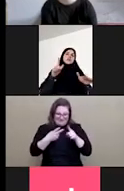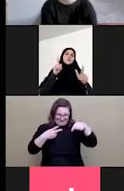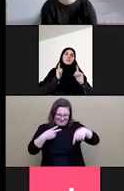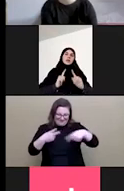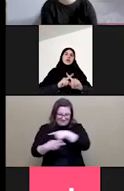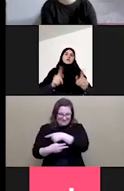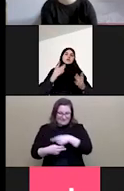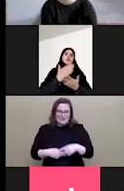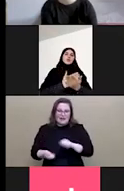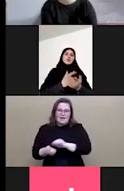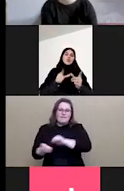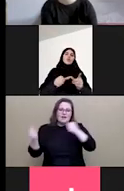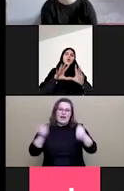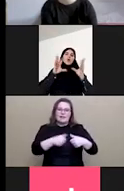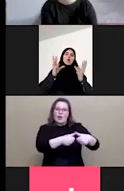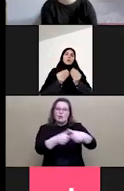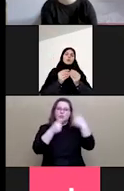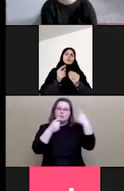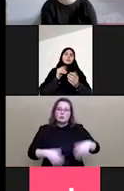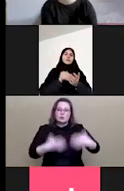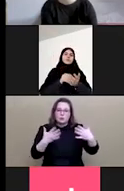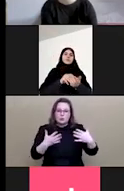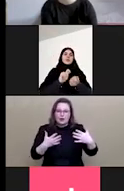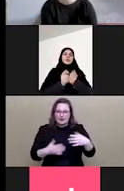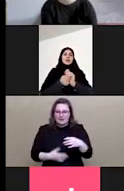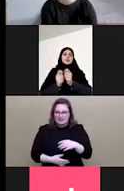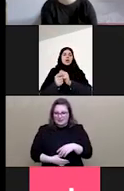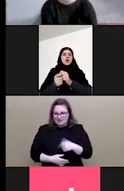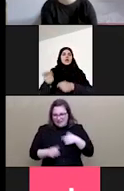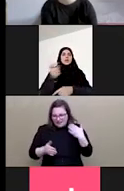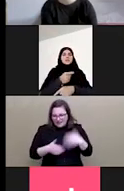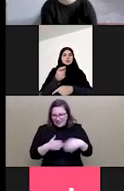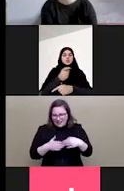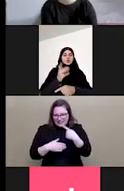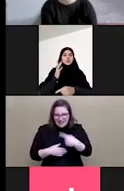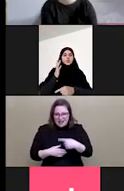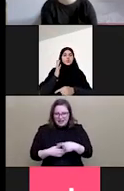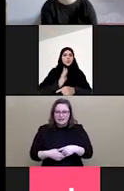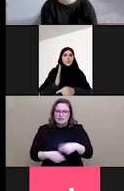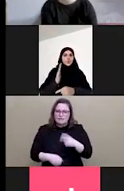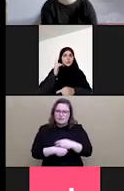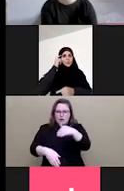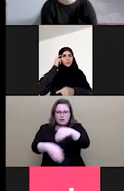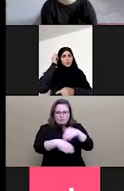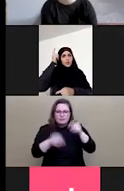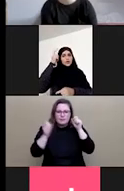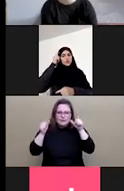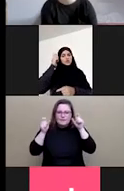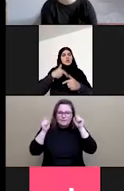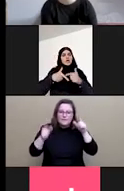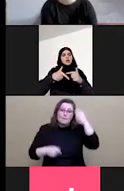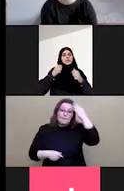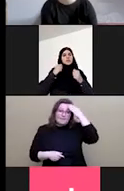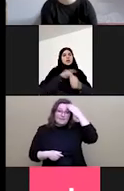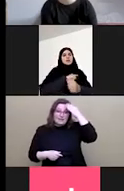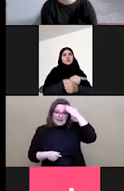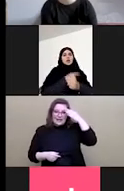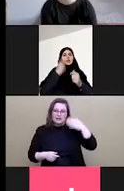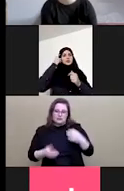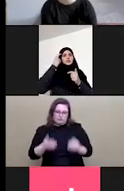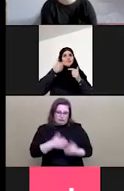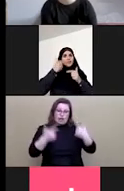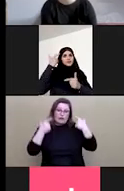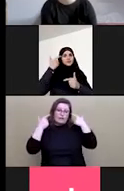culture, and this is something Ingela mentioned already, awareness raising and trust building, and human and